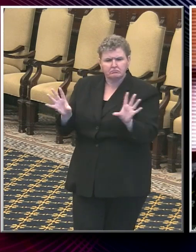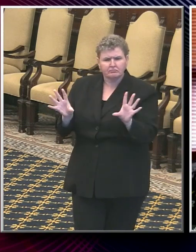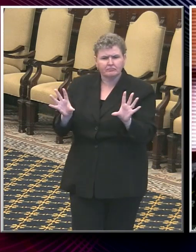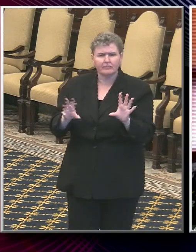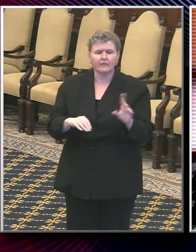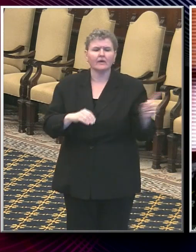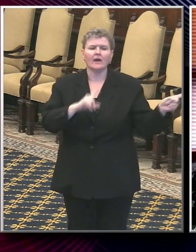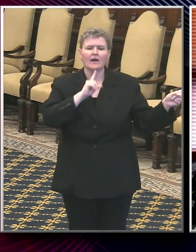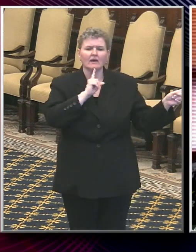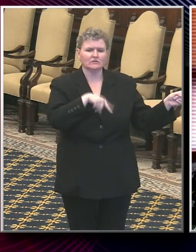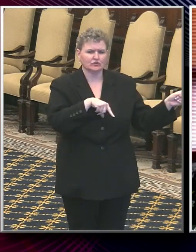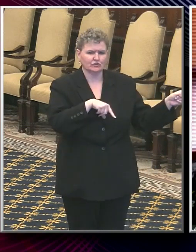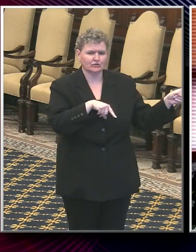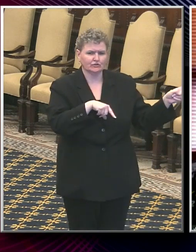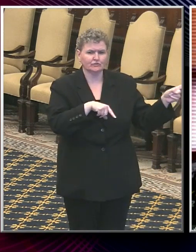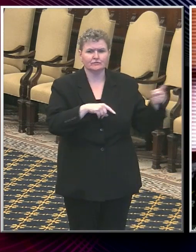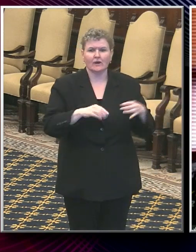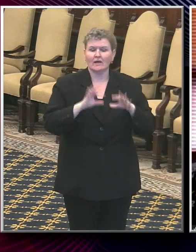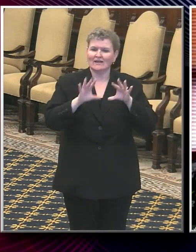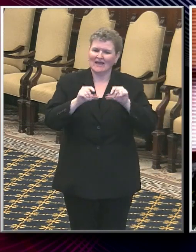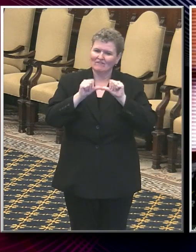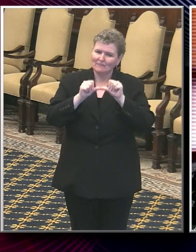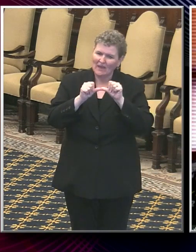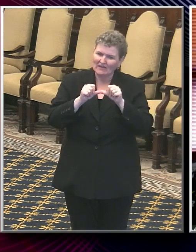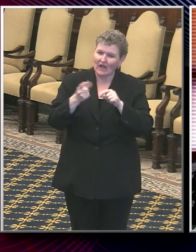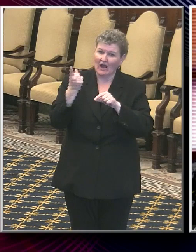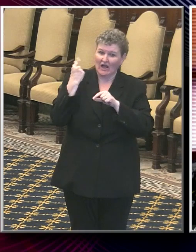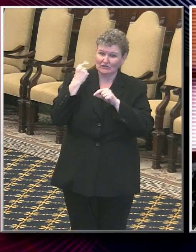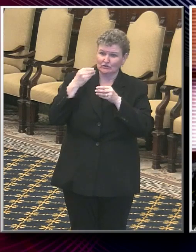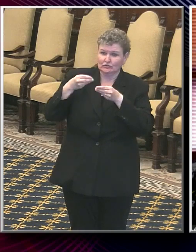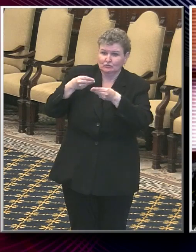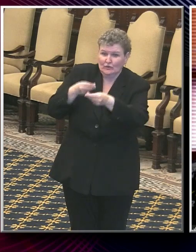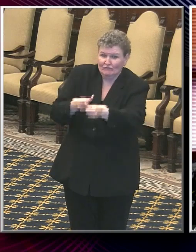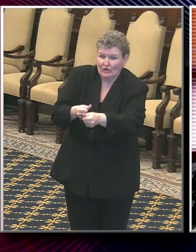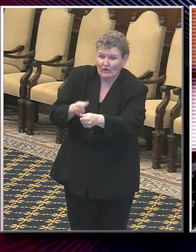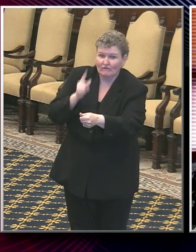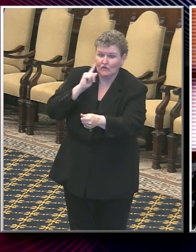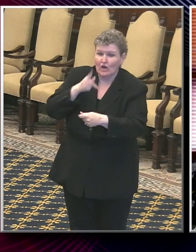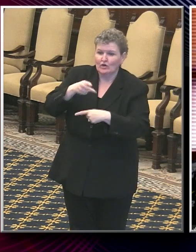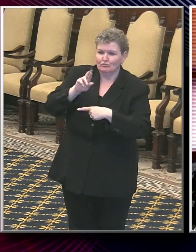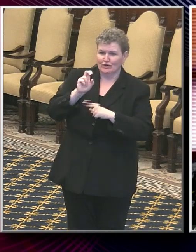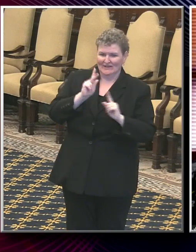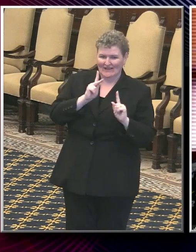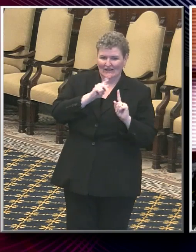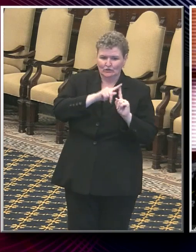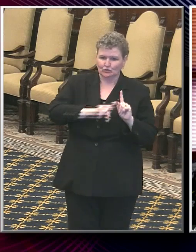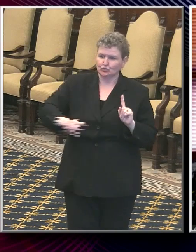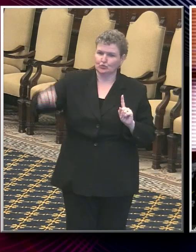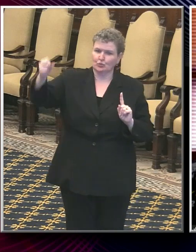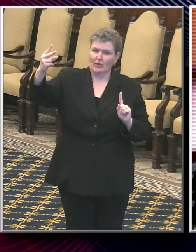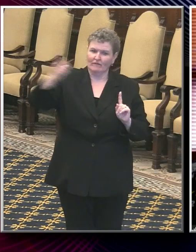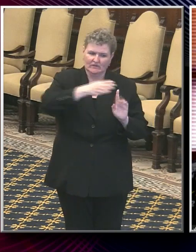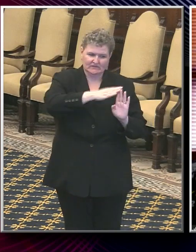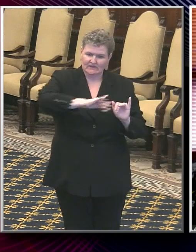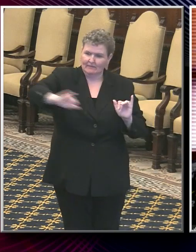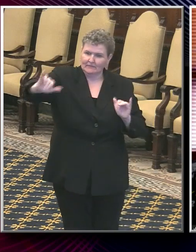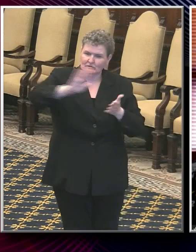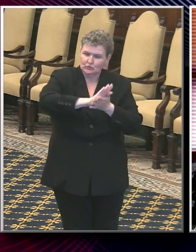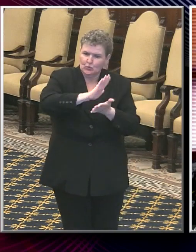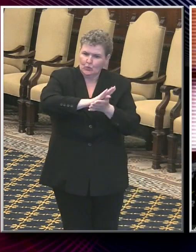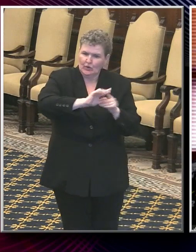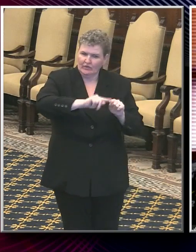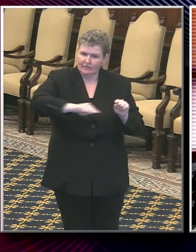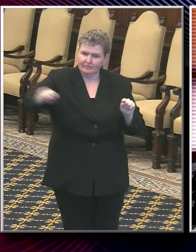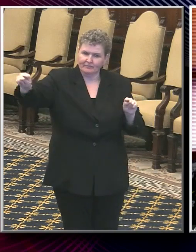year's level of funding for pre-K and community schools. And we're moving forward at a bit slower pace on